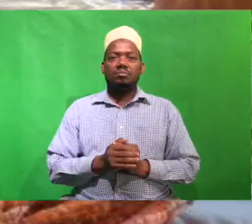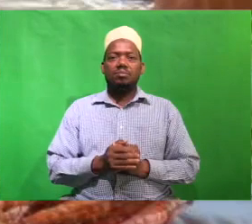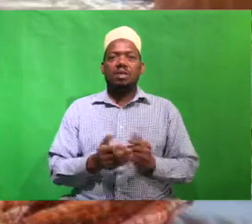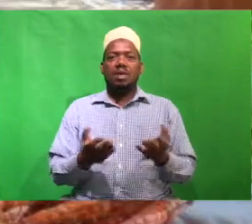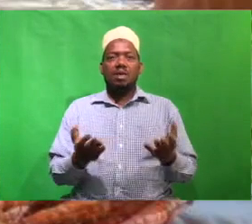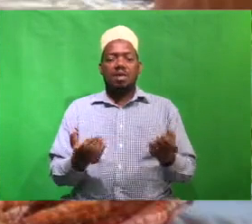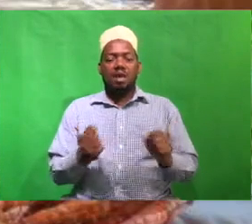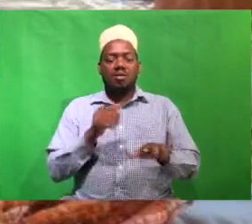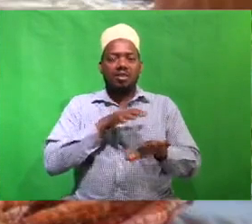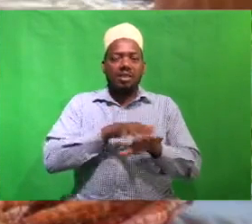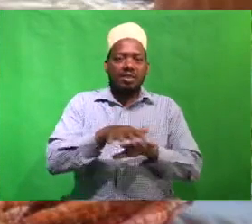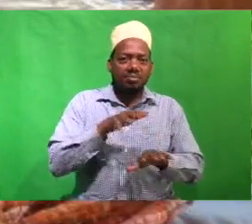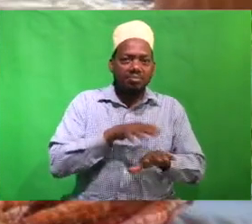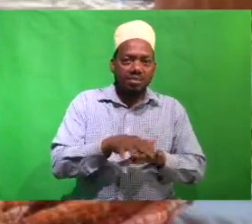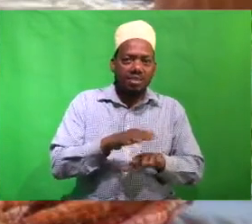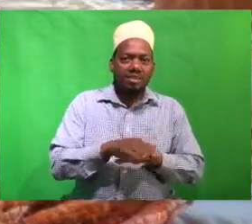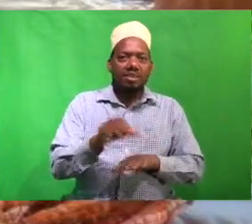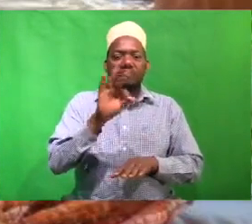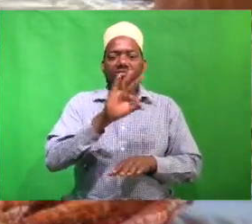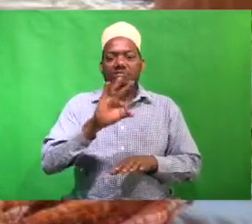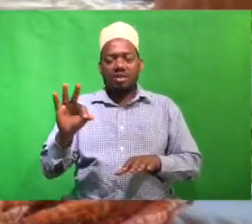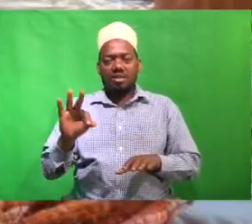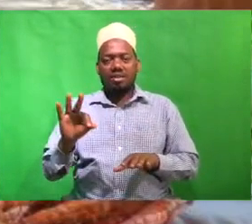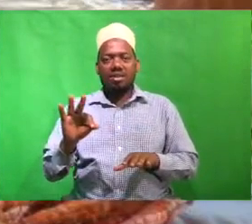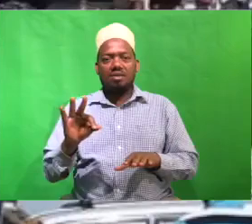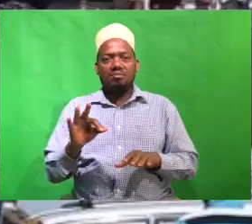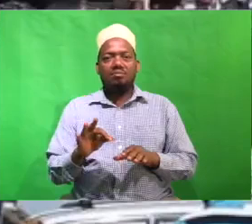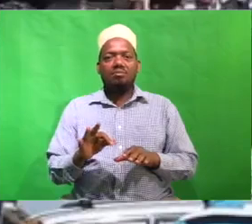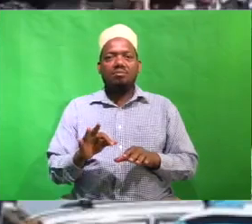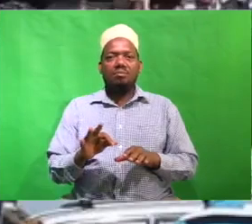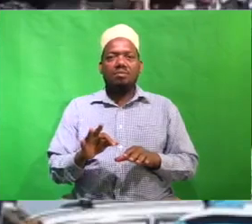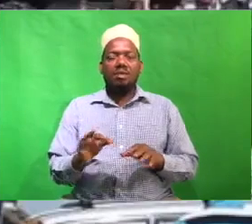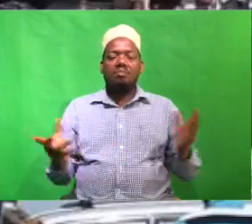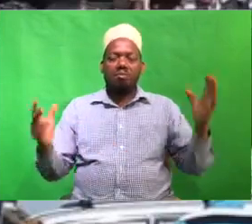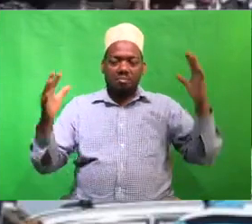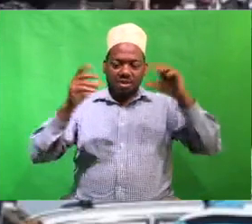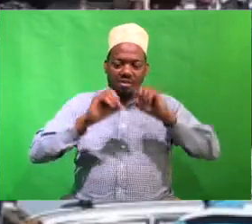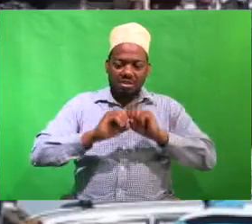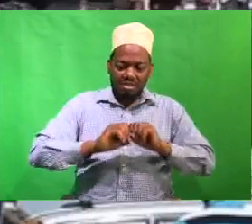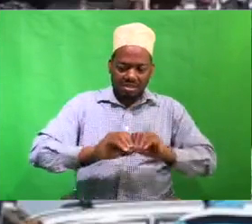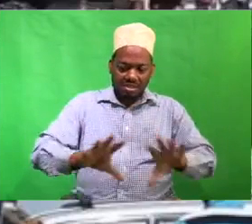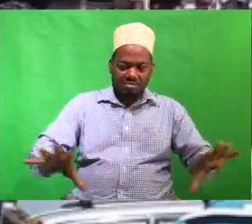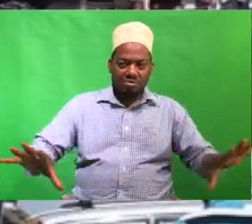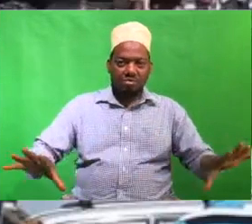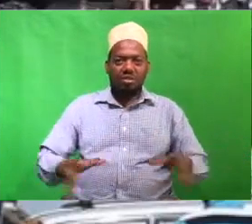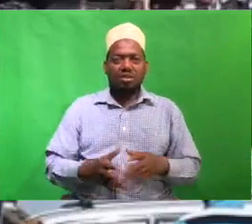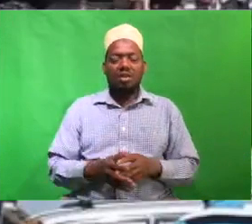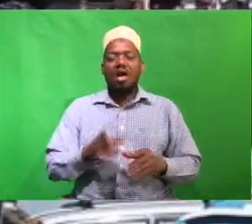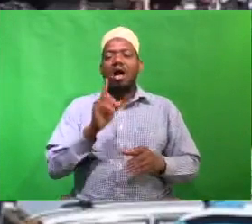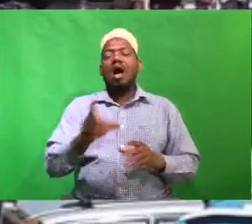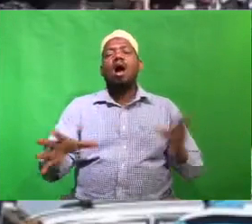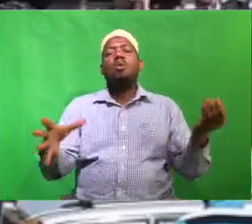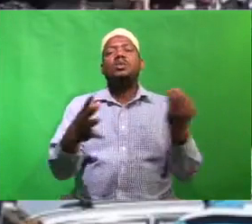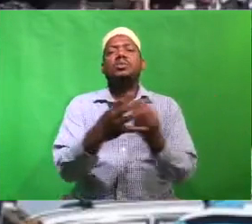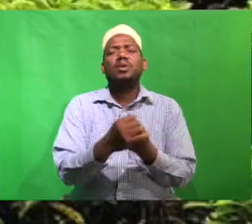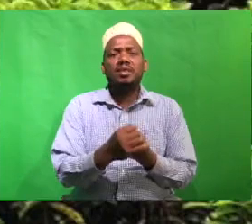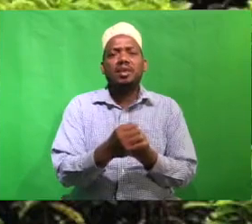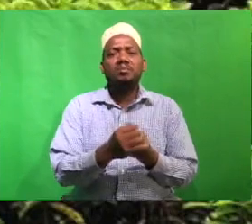Now, let's explain the factor which influence population distribution. Are we